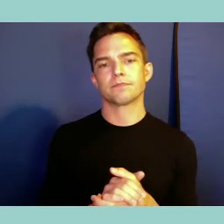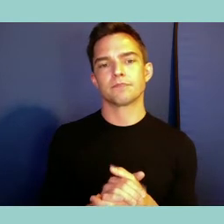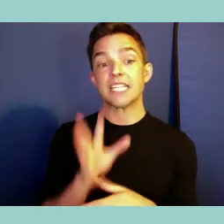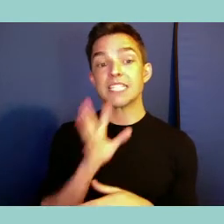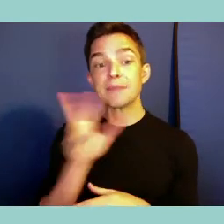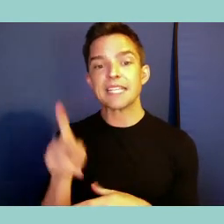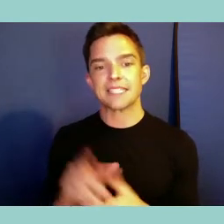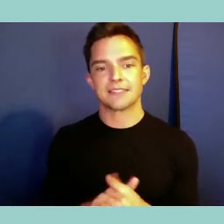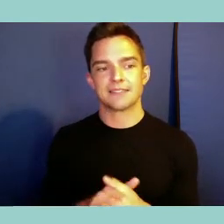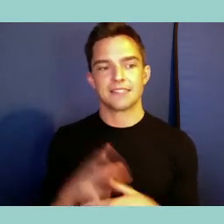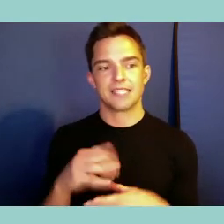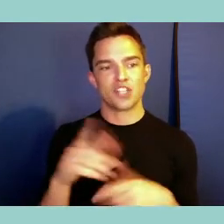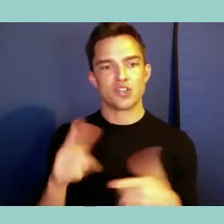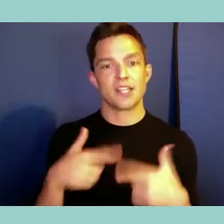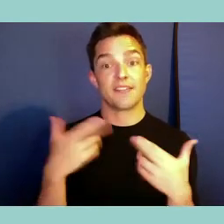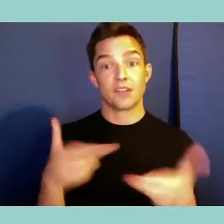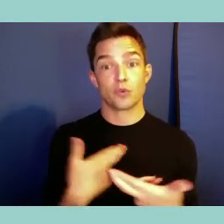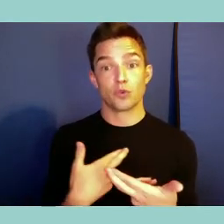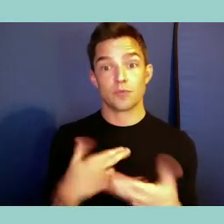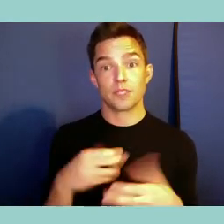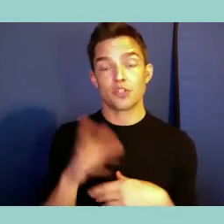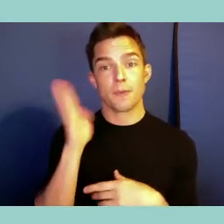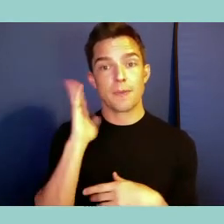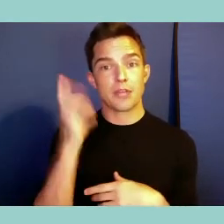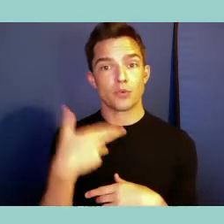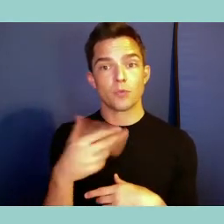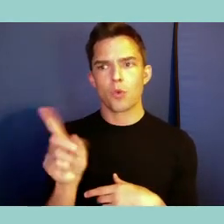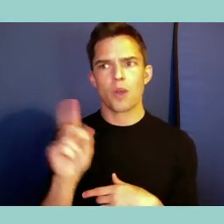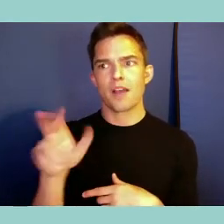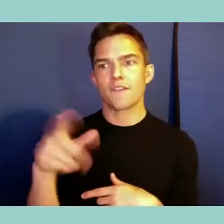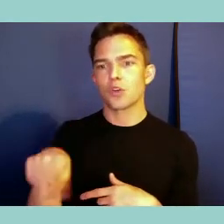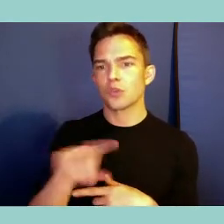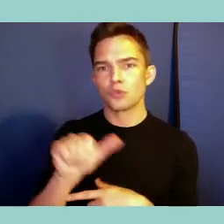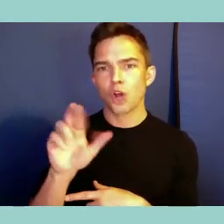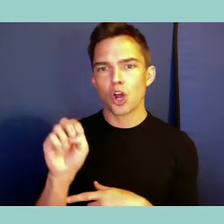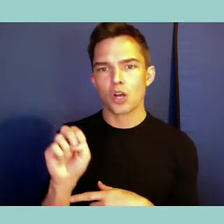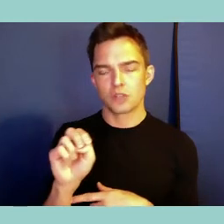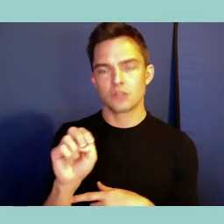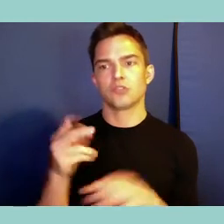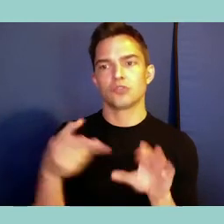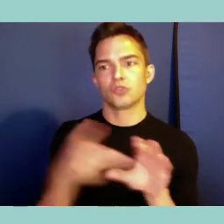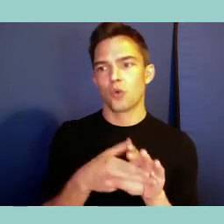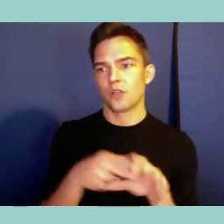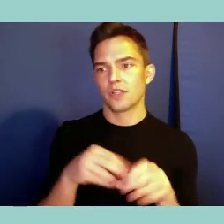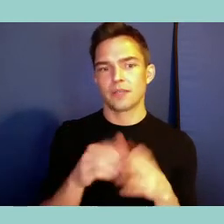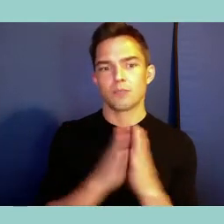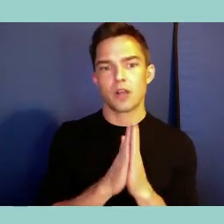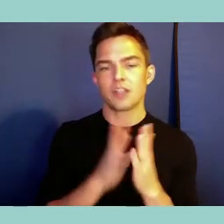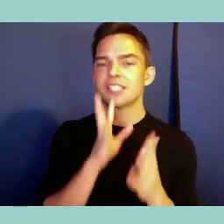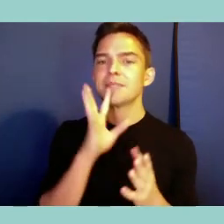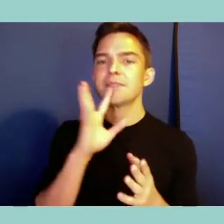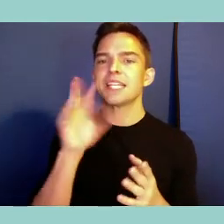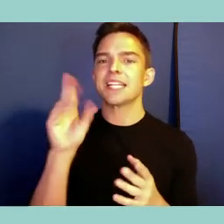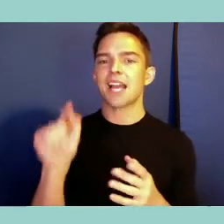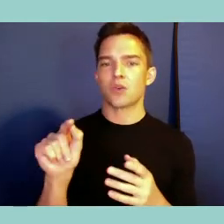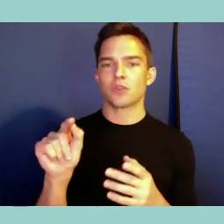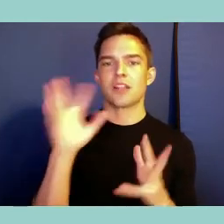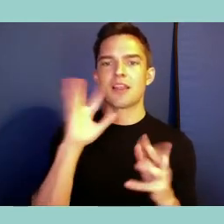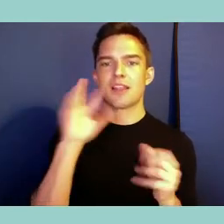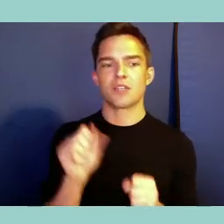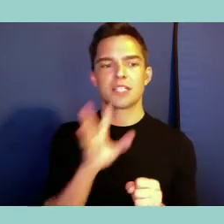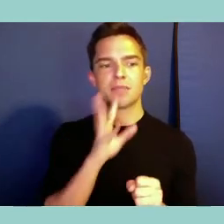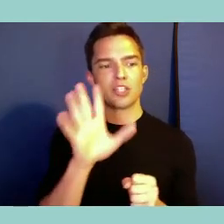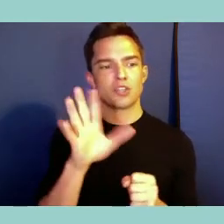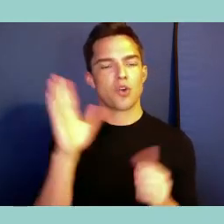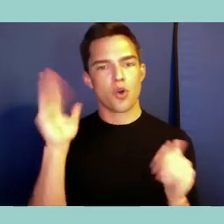Speak it in your living room, in your bedroom, wherever you are joining us in prayer. Speak it out loud. Speak